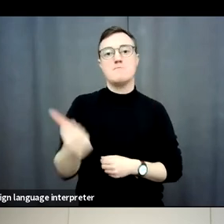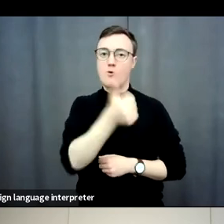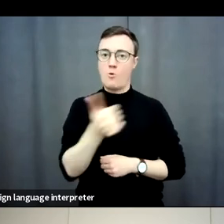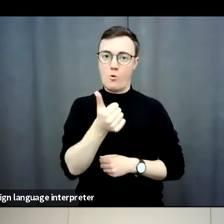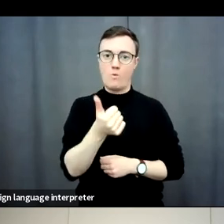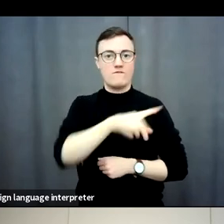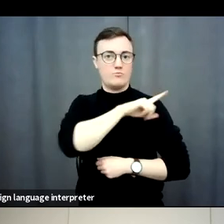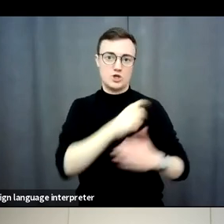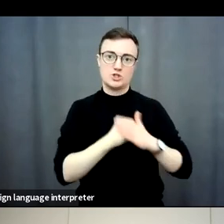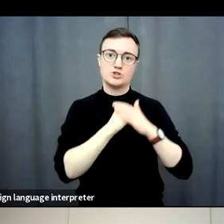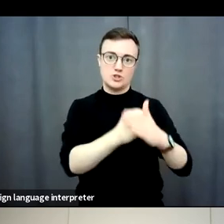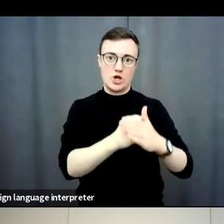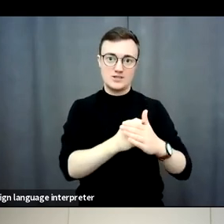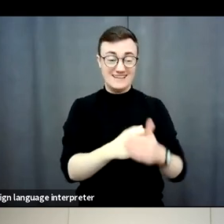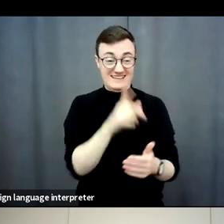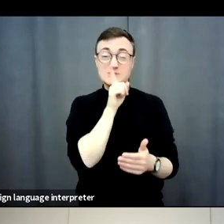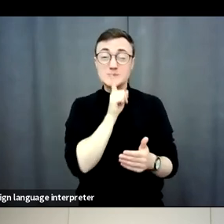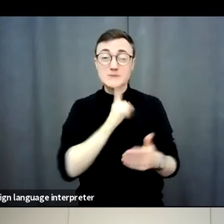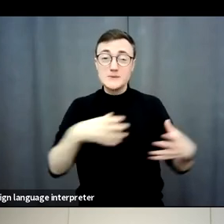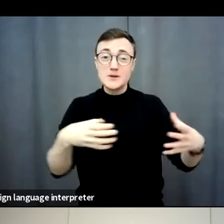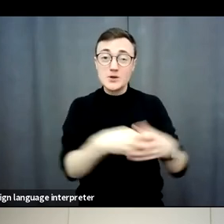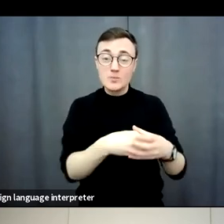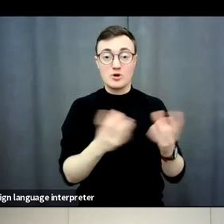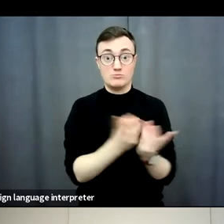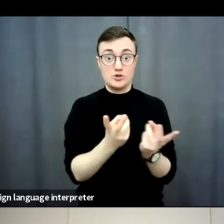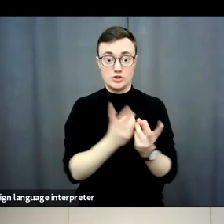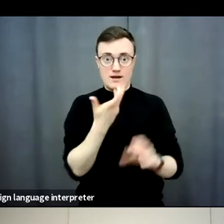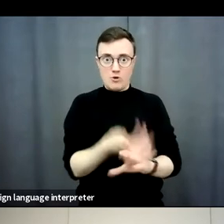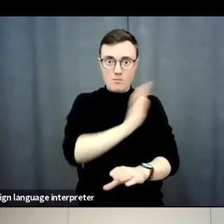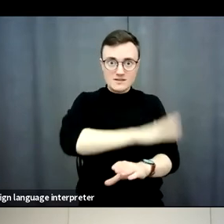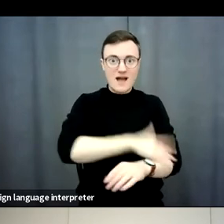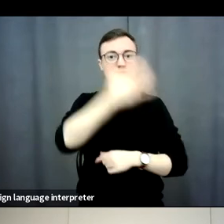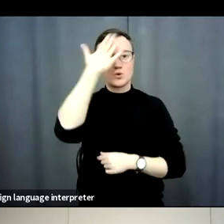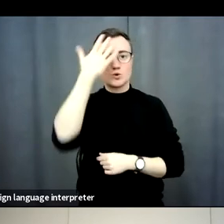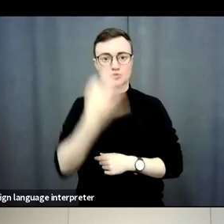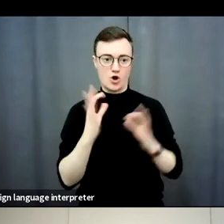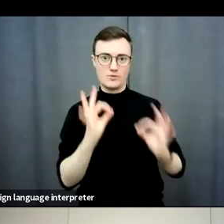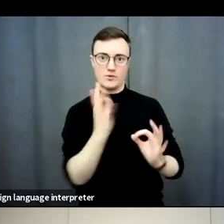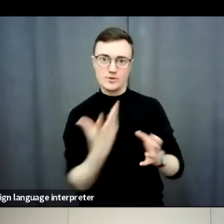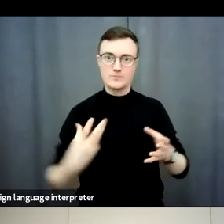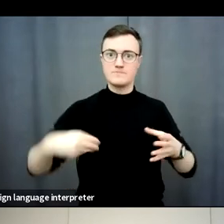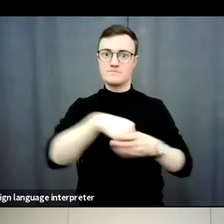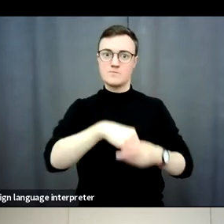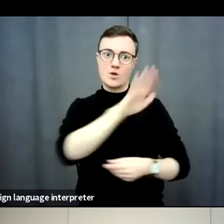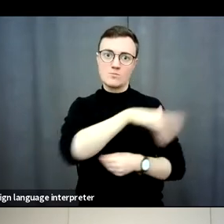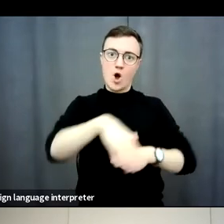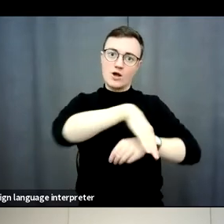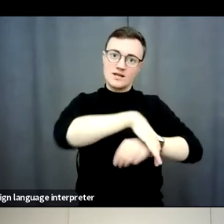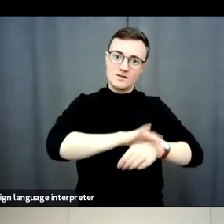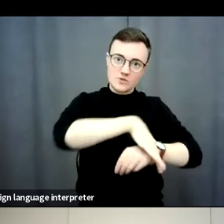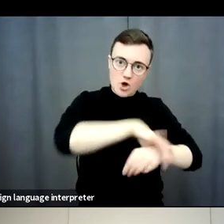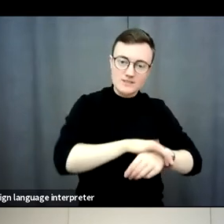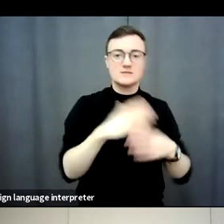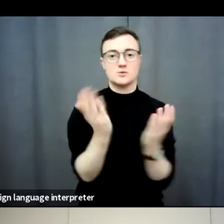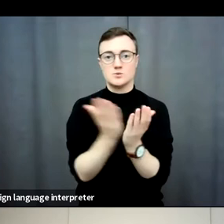the competence and knowledge about how to include children in preschools in schools vary a lot